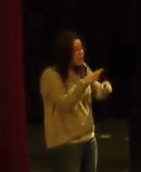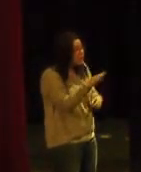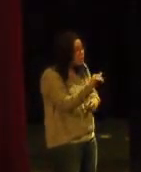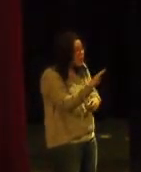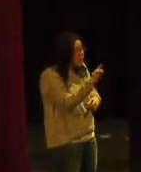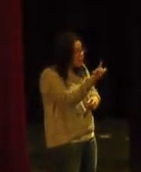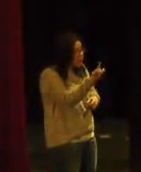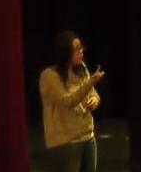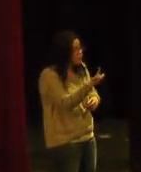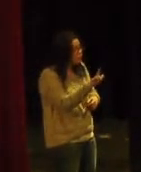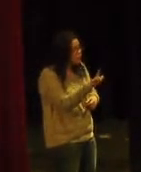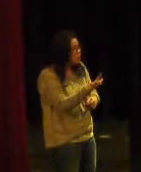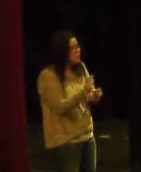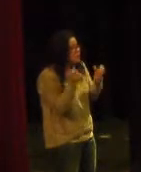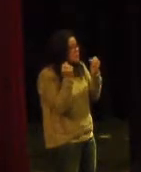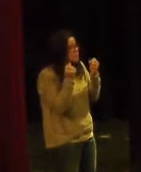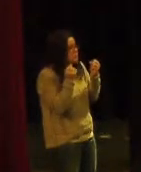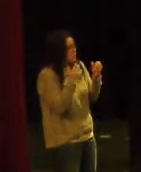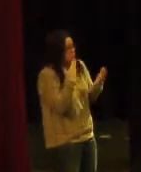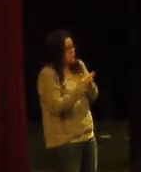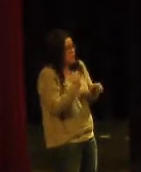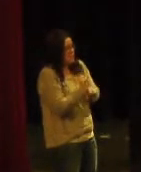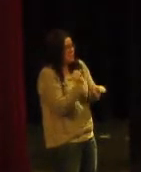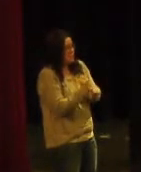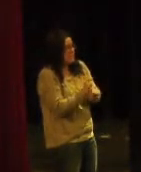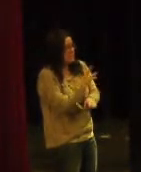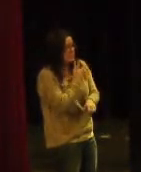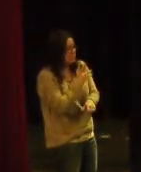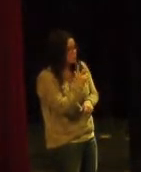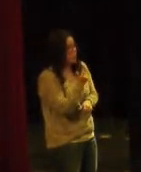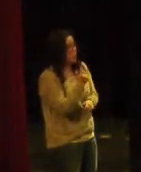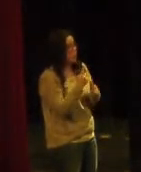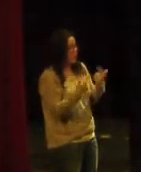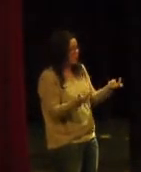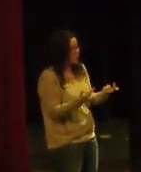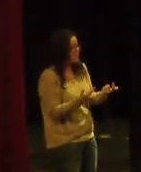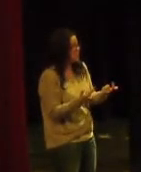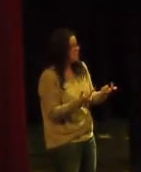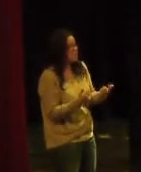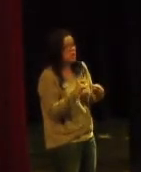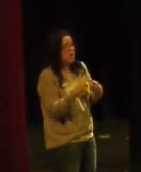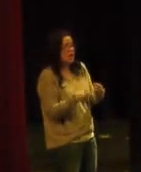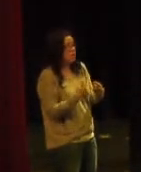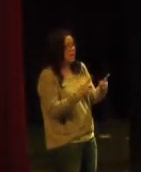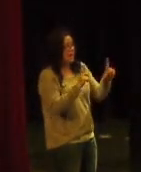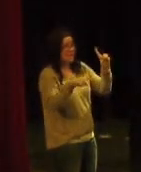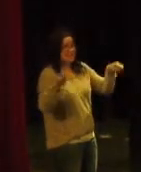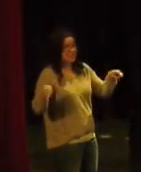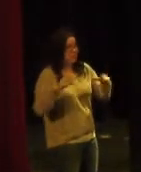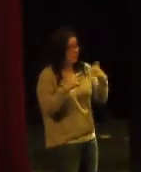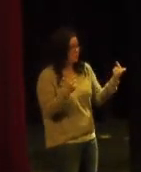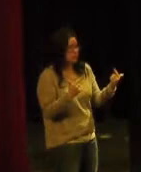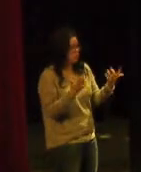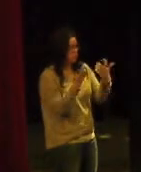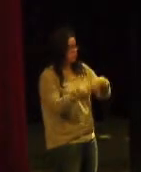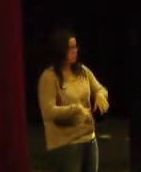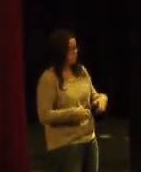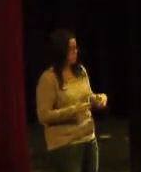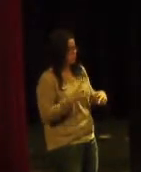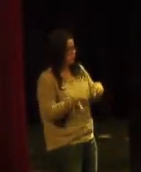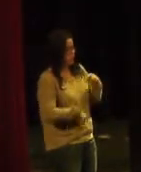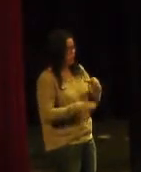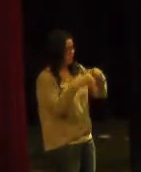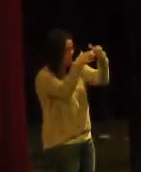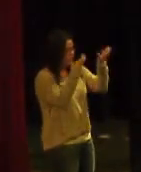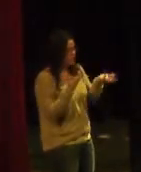Babel, there was a lot of efficiency from speaking one language and a complete lack of efficiency from having lots of languages. Well, that's a